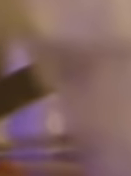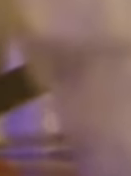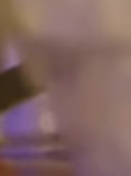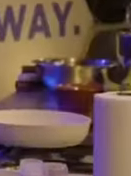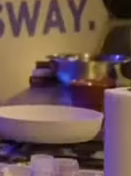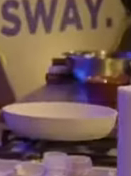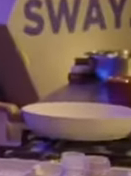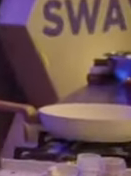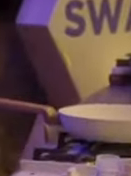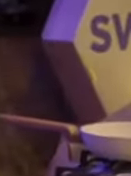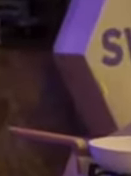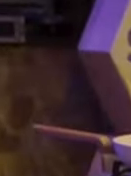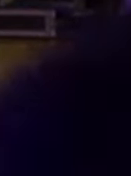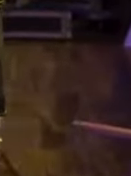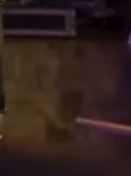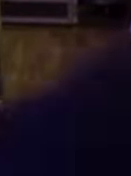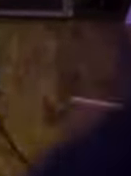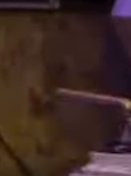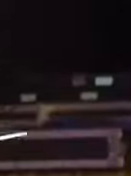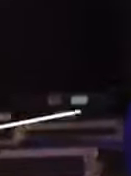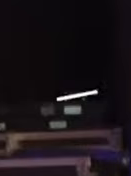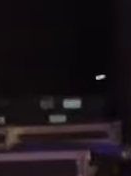and some mint.